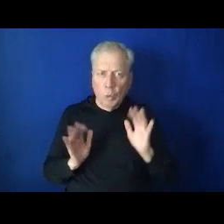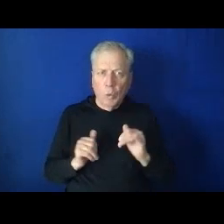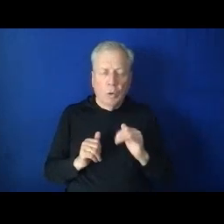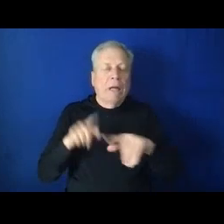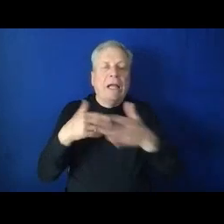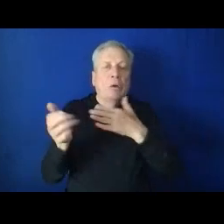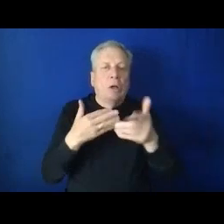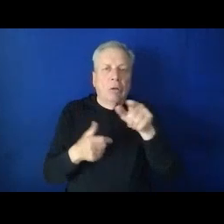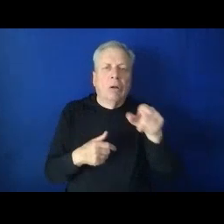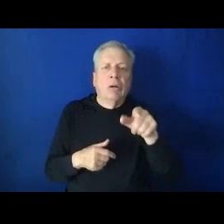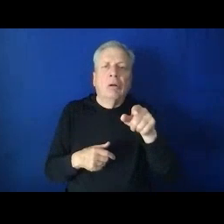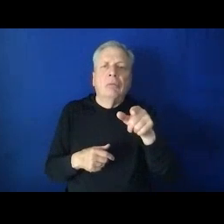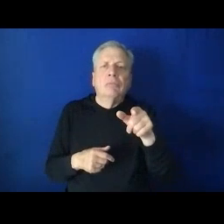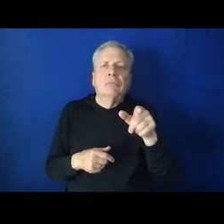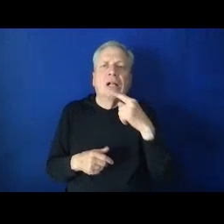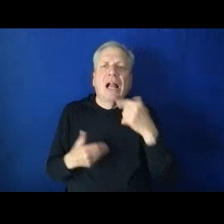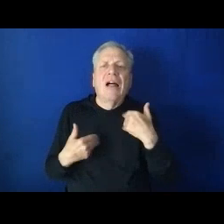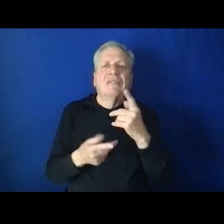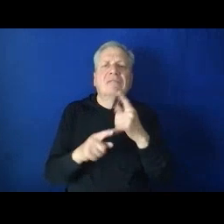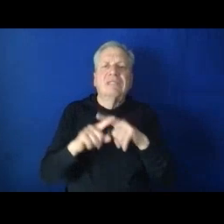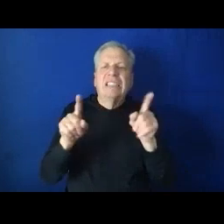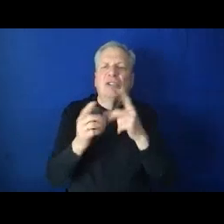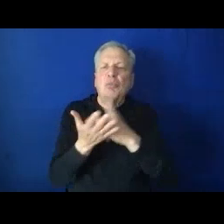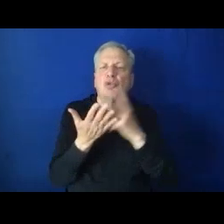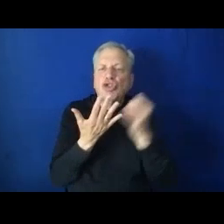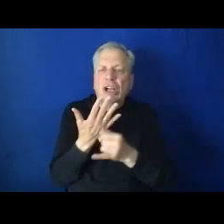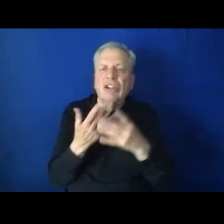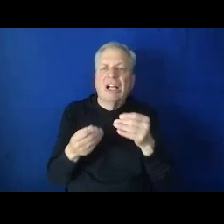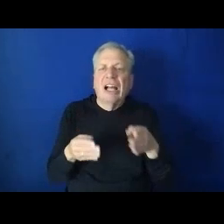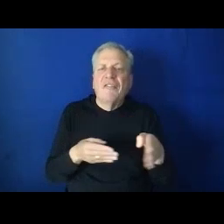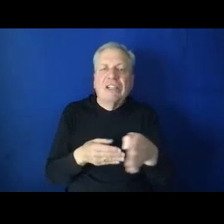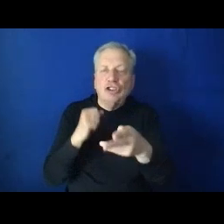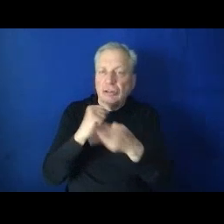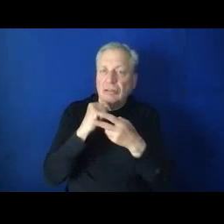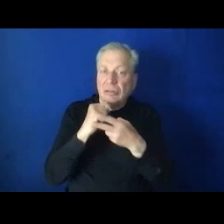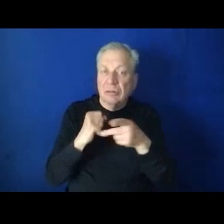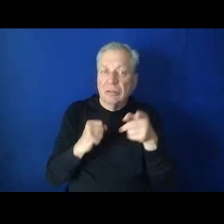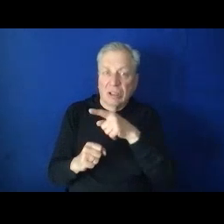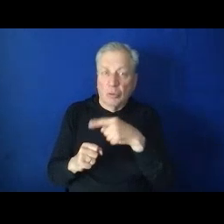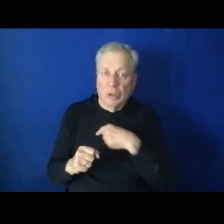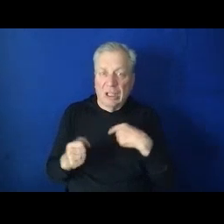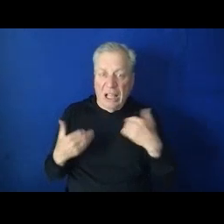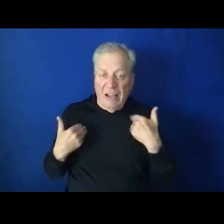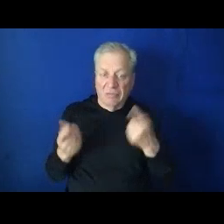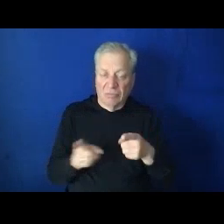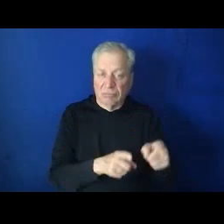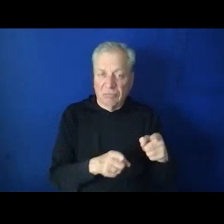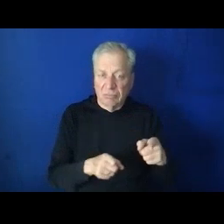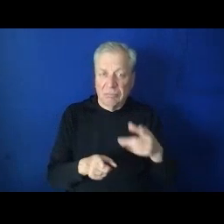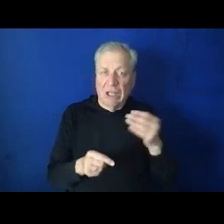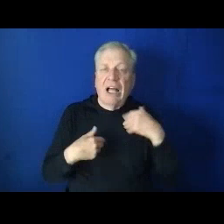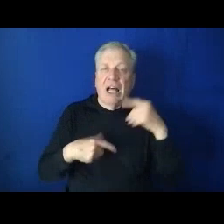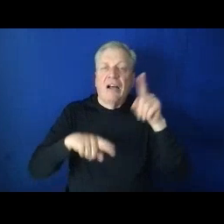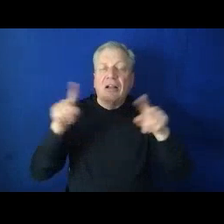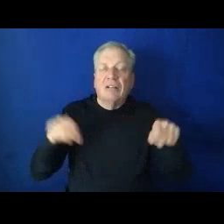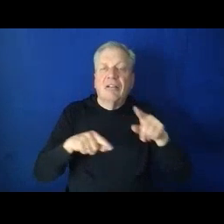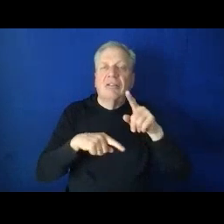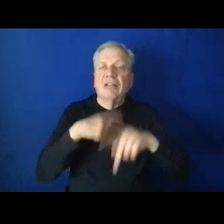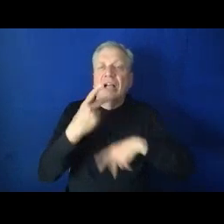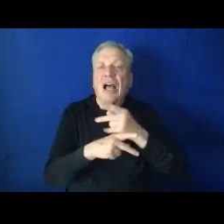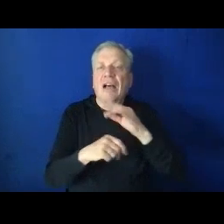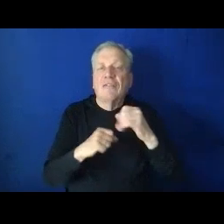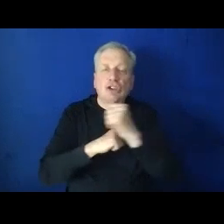Anyway, there's some different projects of our fish restoration work that we have going on, various structures and barriers